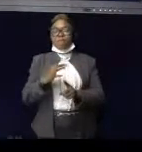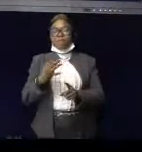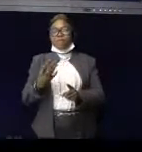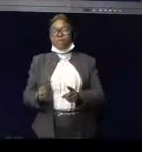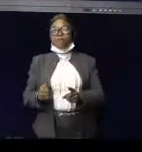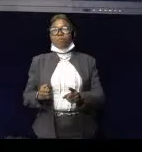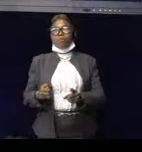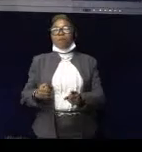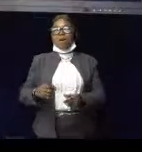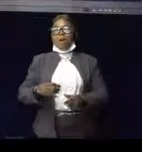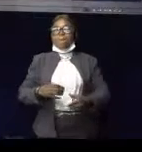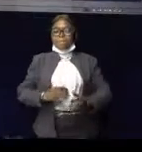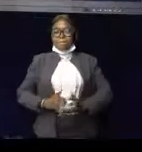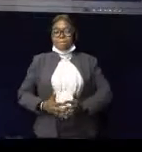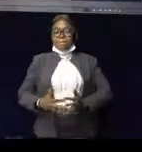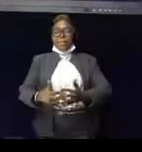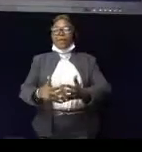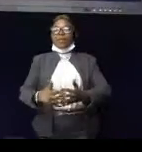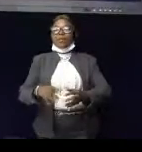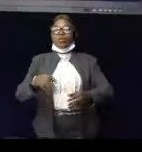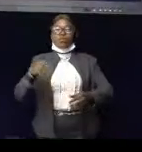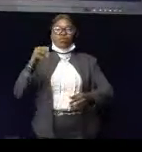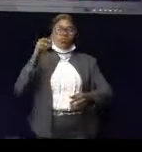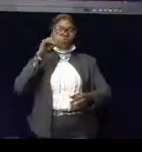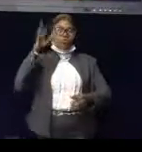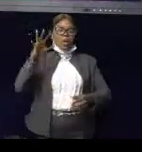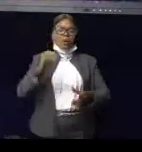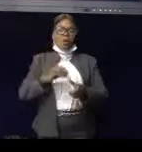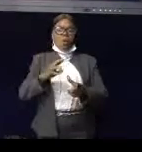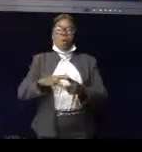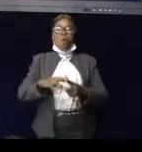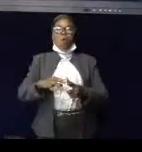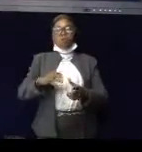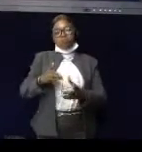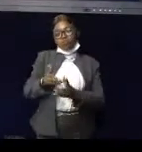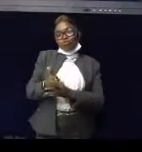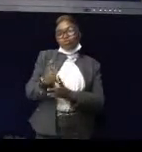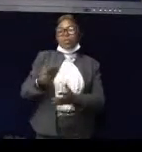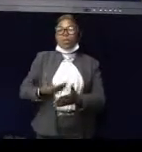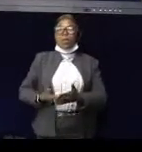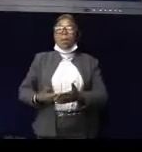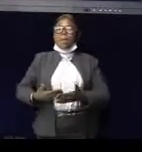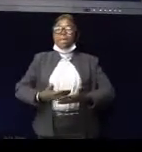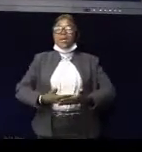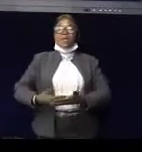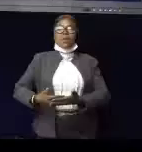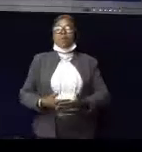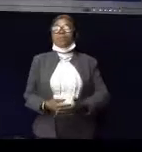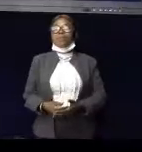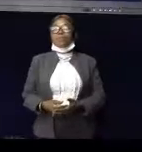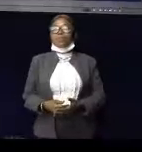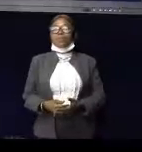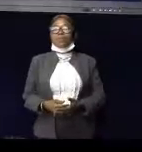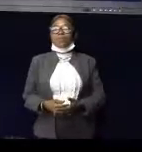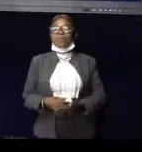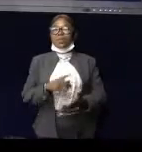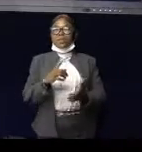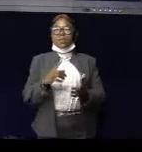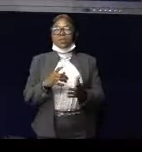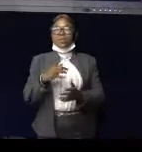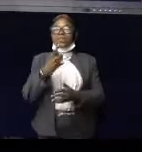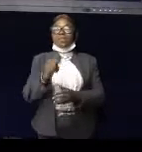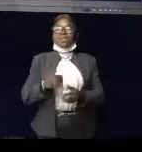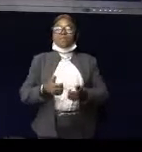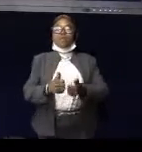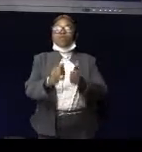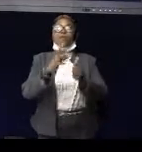pregnant woman down to baby during delivery. We'll look at the details of what we are talking about in